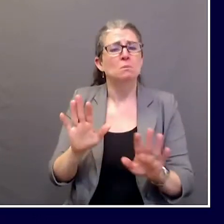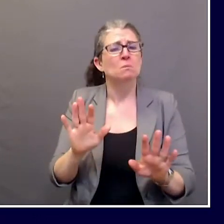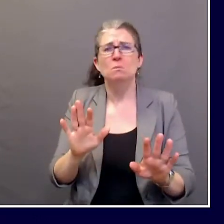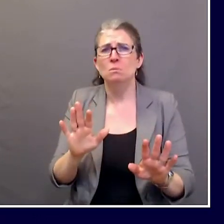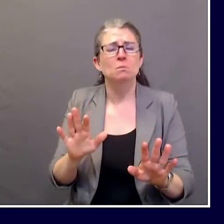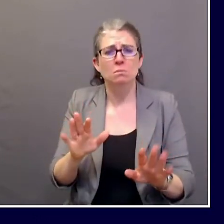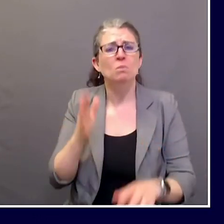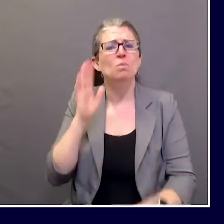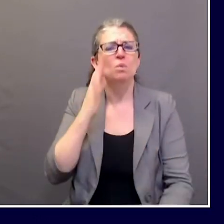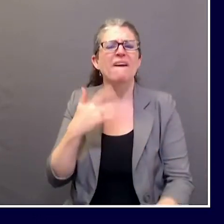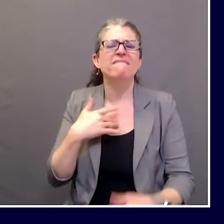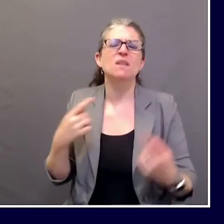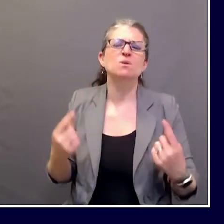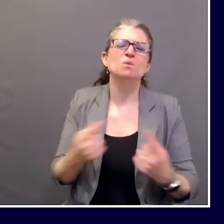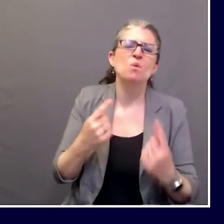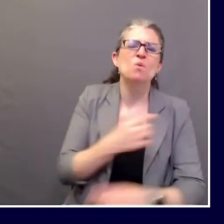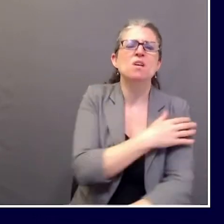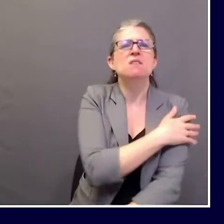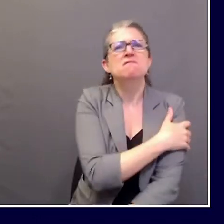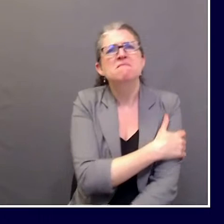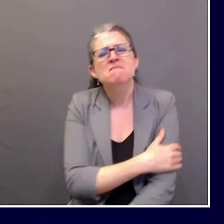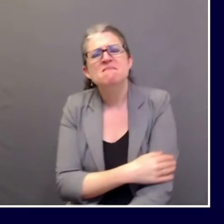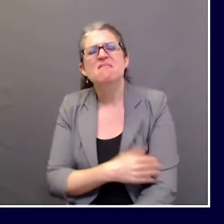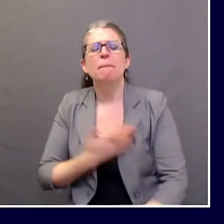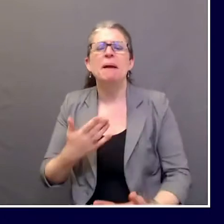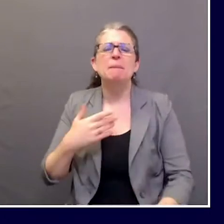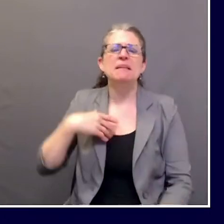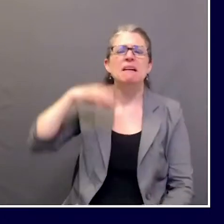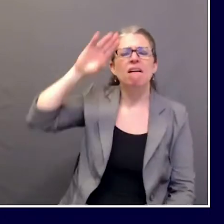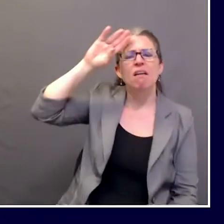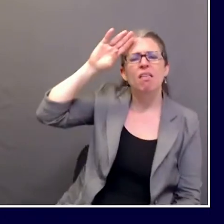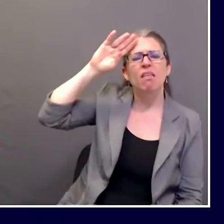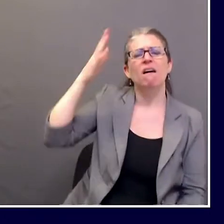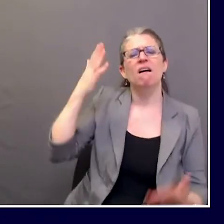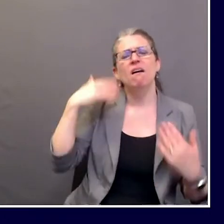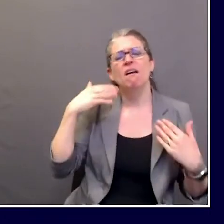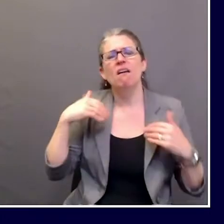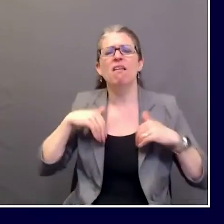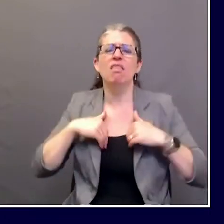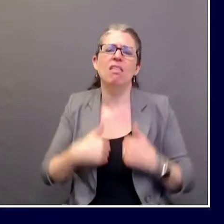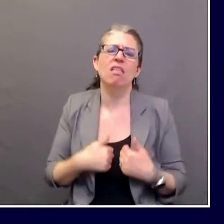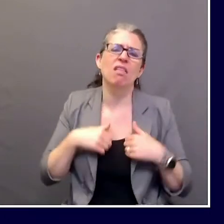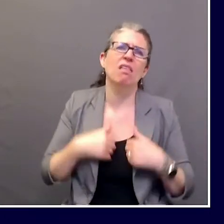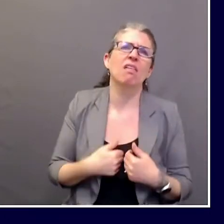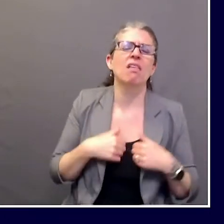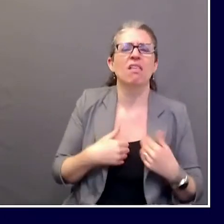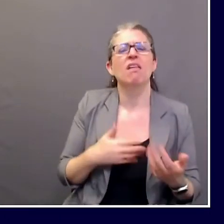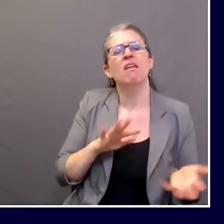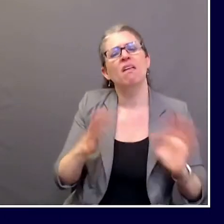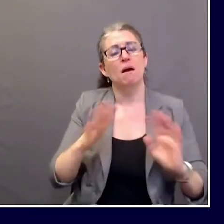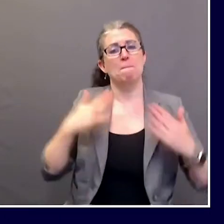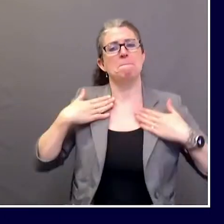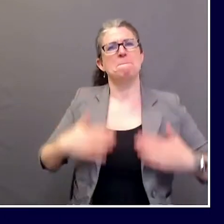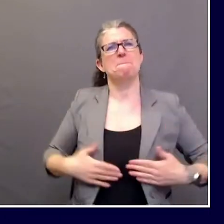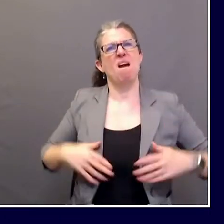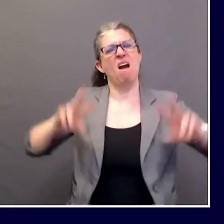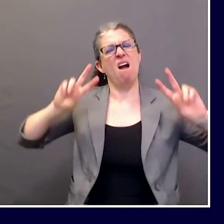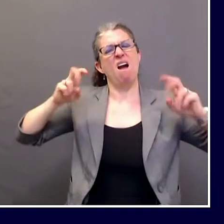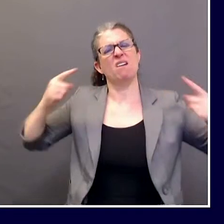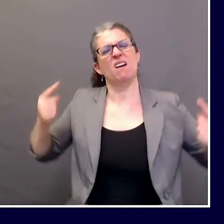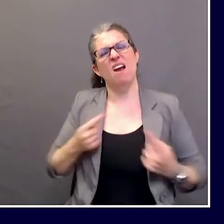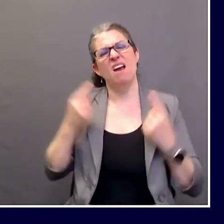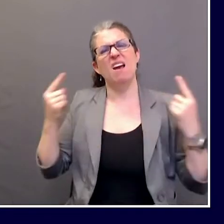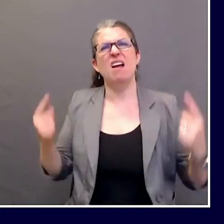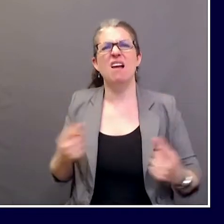some pain in your arms. You might have a little bit of fatigue. You might have some body aches. What we're talking about